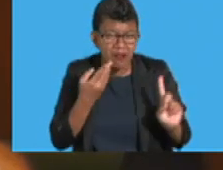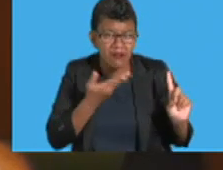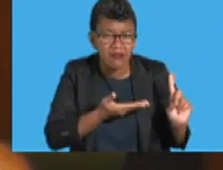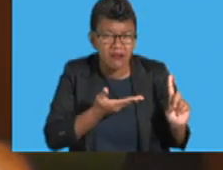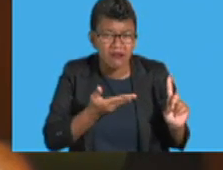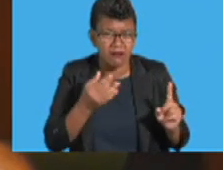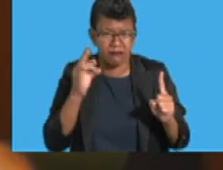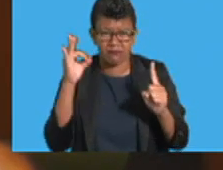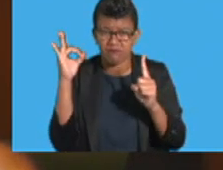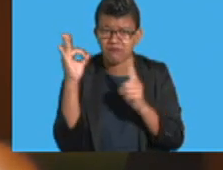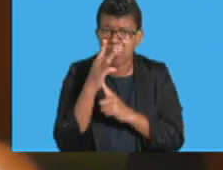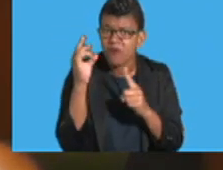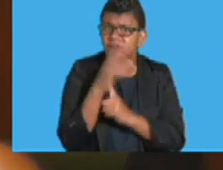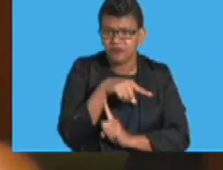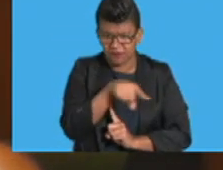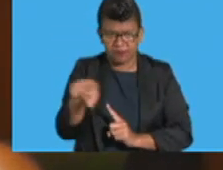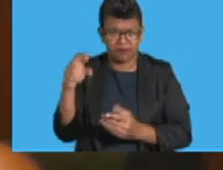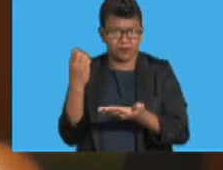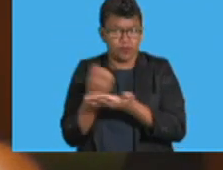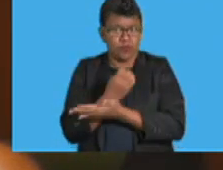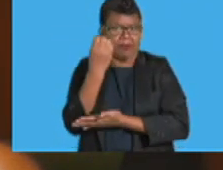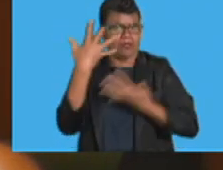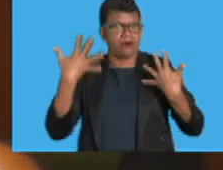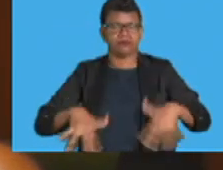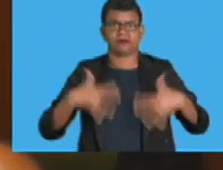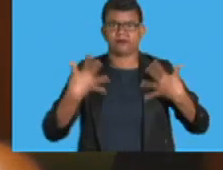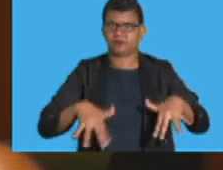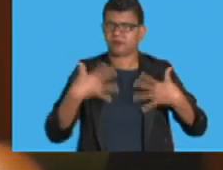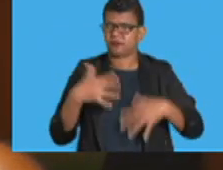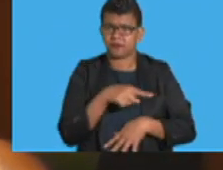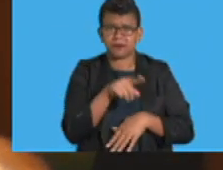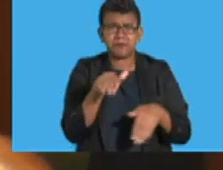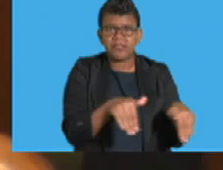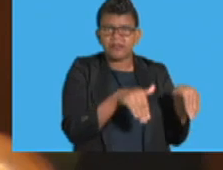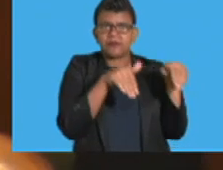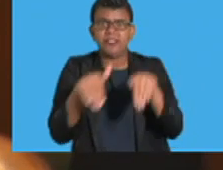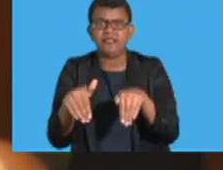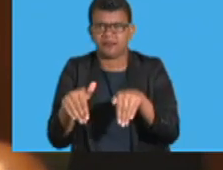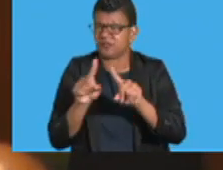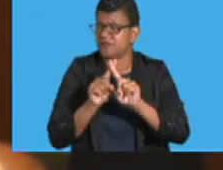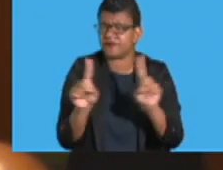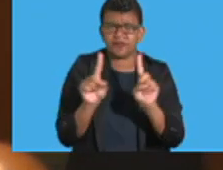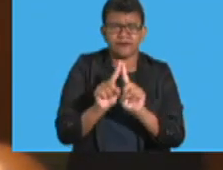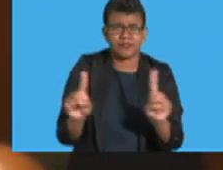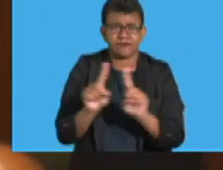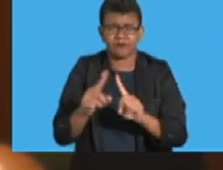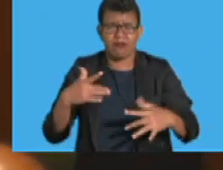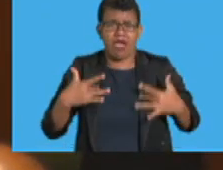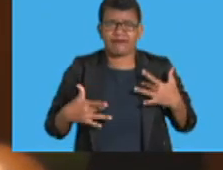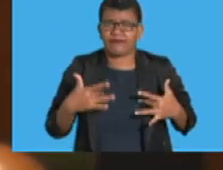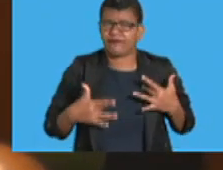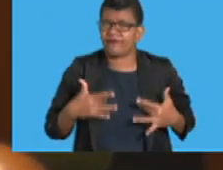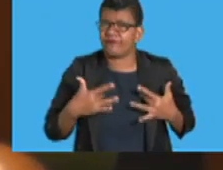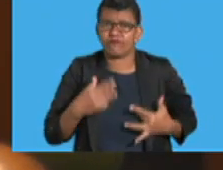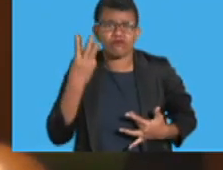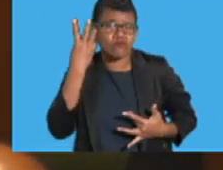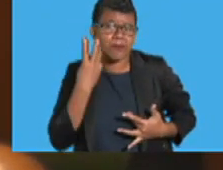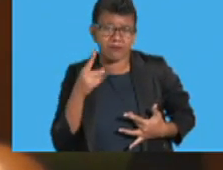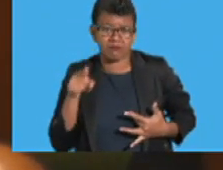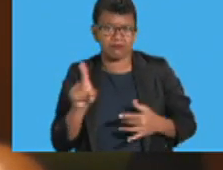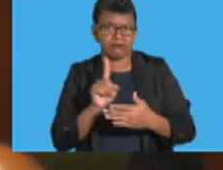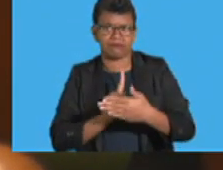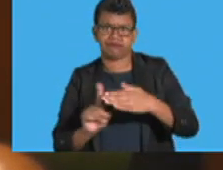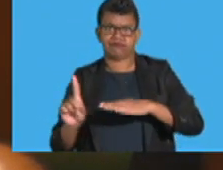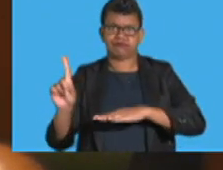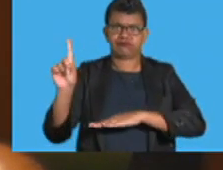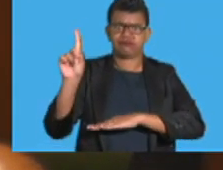nation. I praise and acknowledge the immeasurable participation of women in all areas of life, from women who rise early to care for their